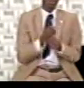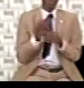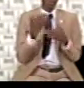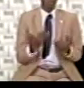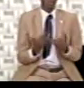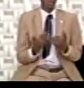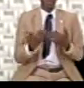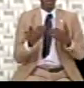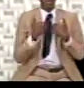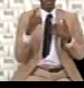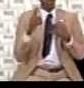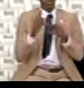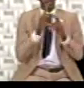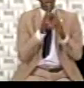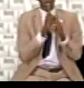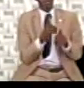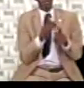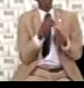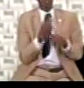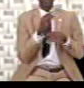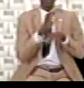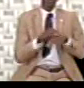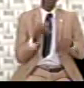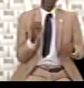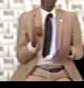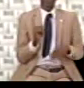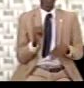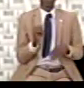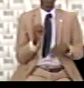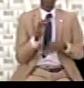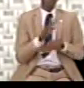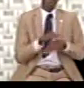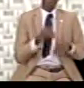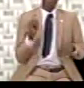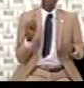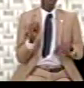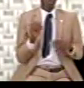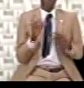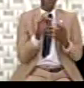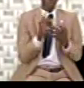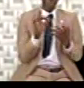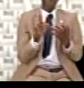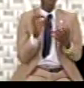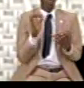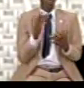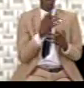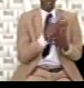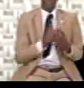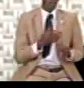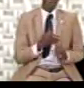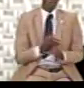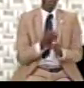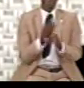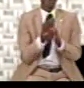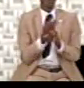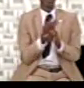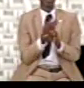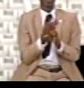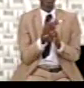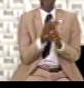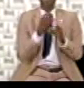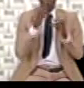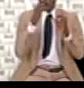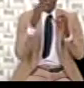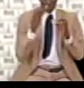the call? Called, choosing, and faithful. Make up your